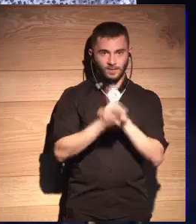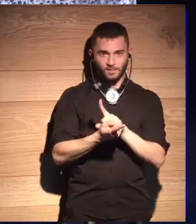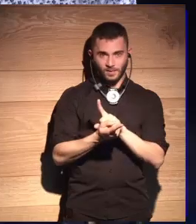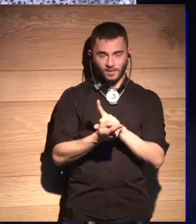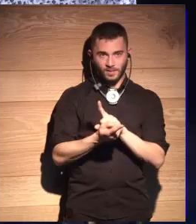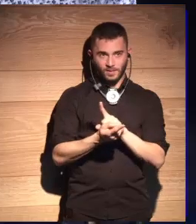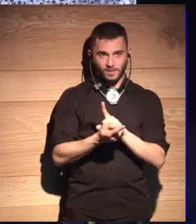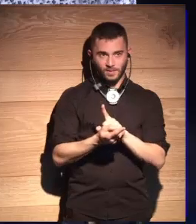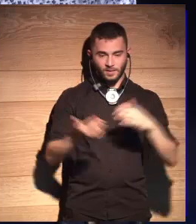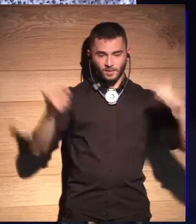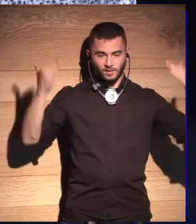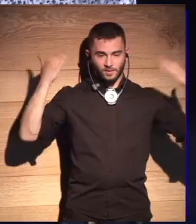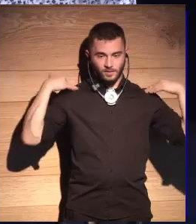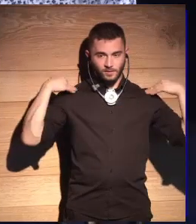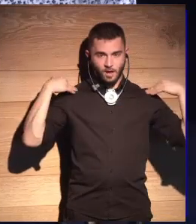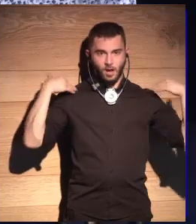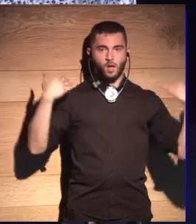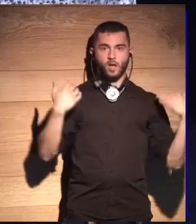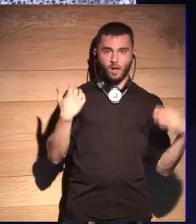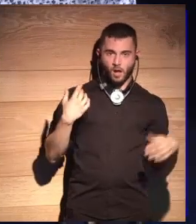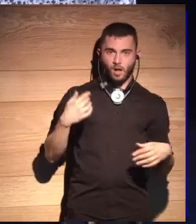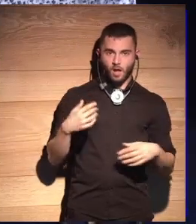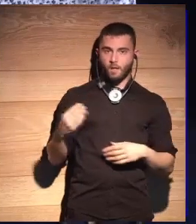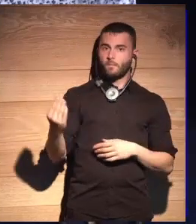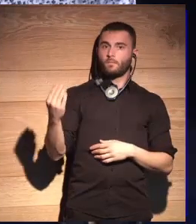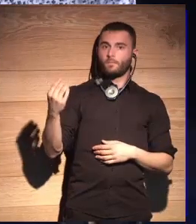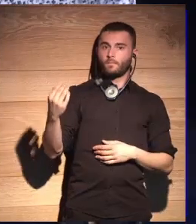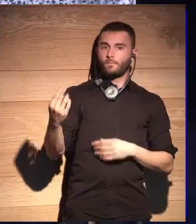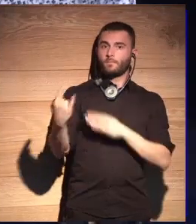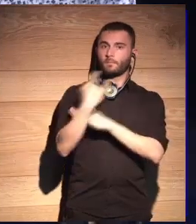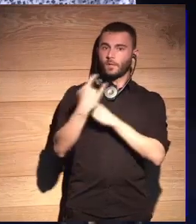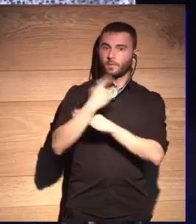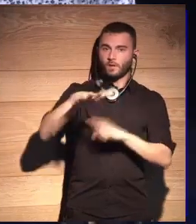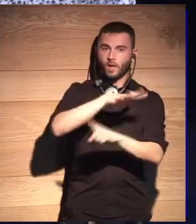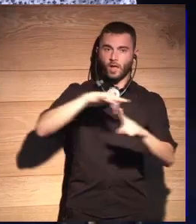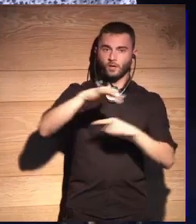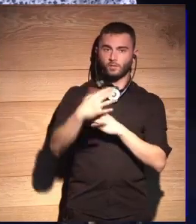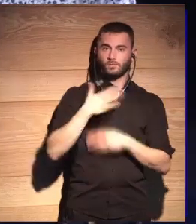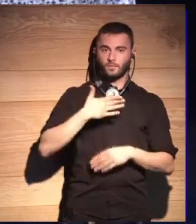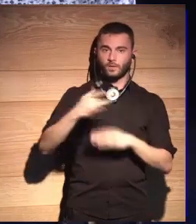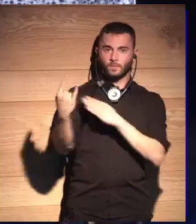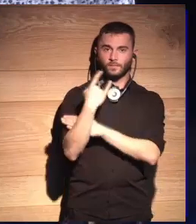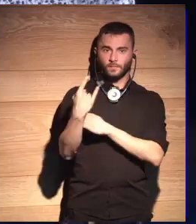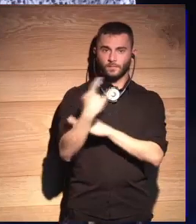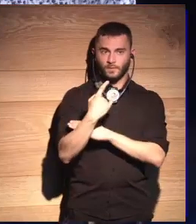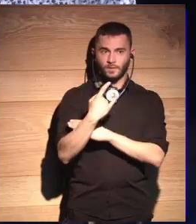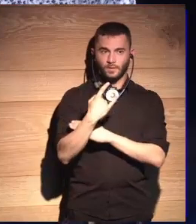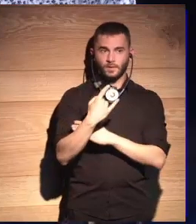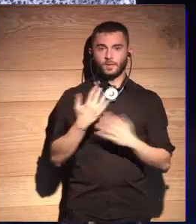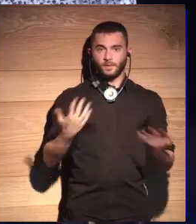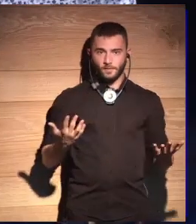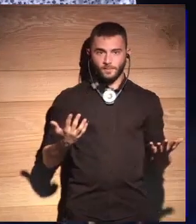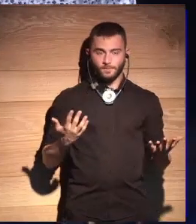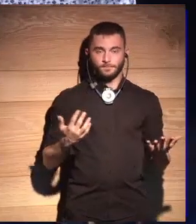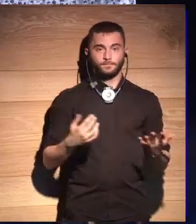indeed doing this, and they know that, and they are able to admit that they've been lied, and even in